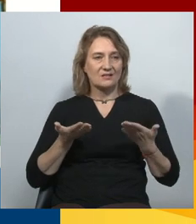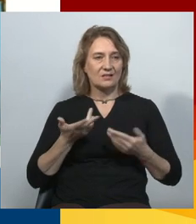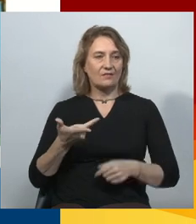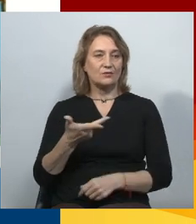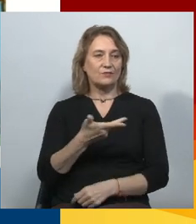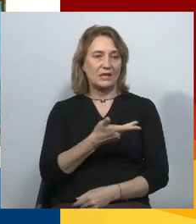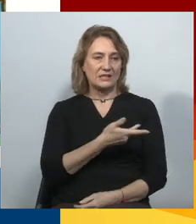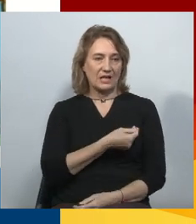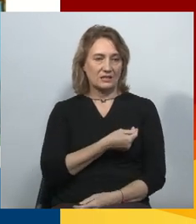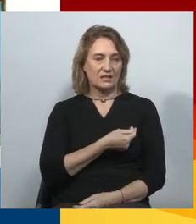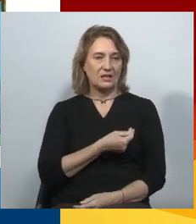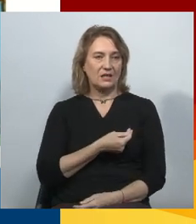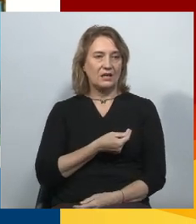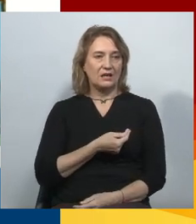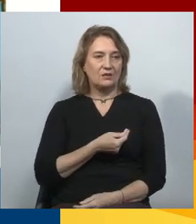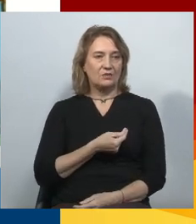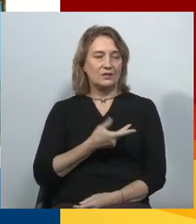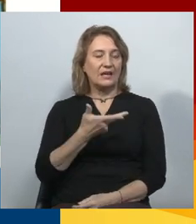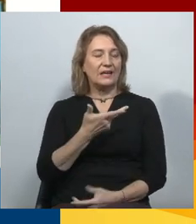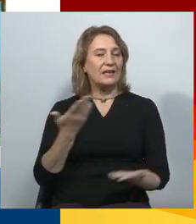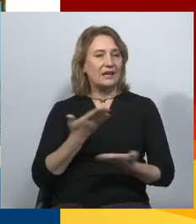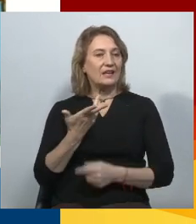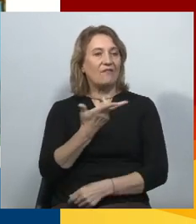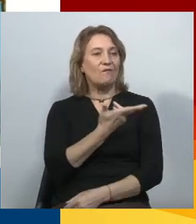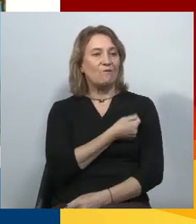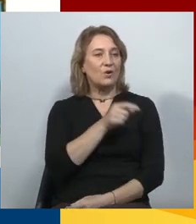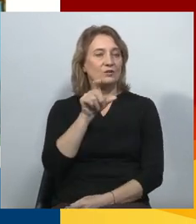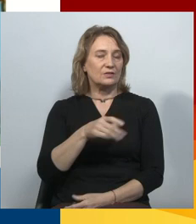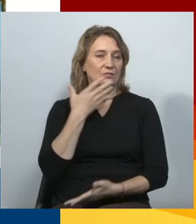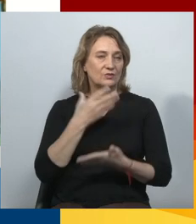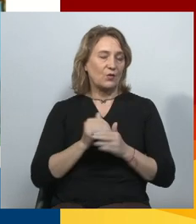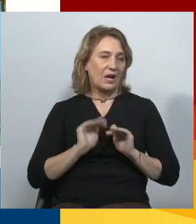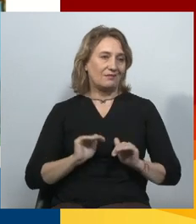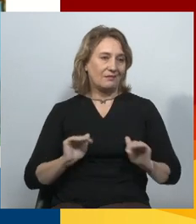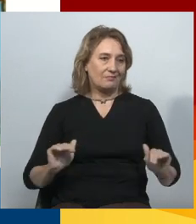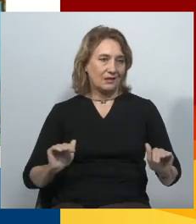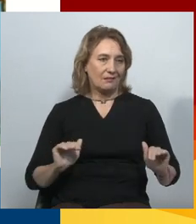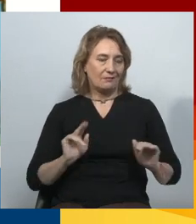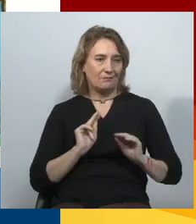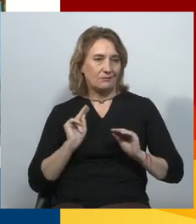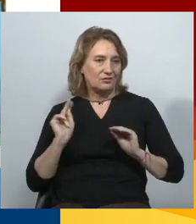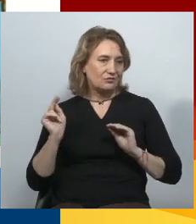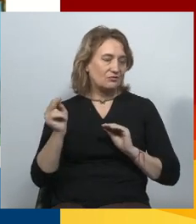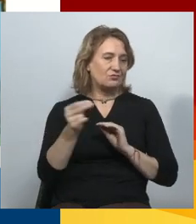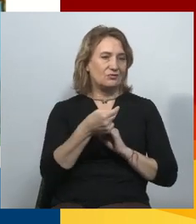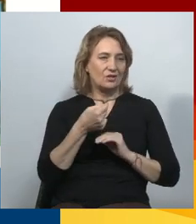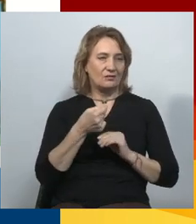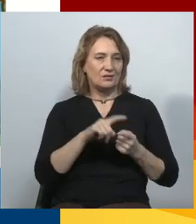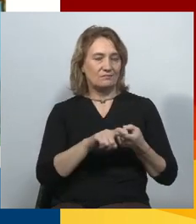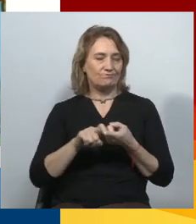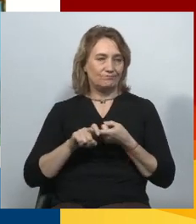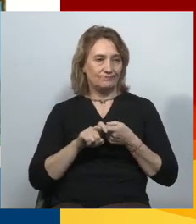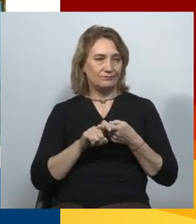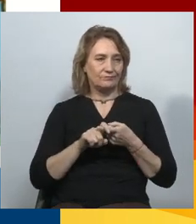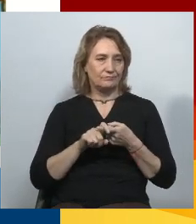who have suspicions because of vaccination, who don't vaccinate their